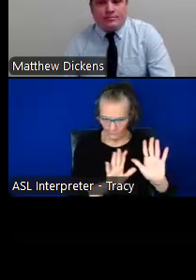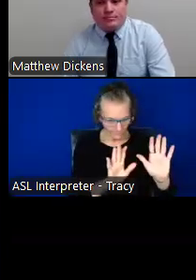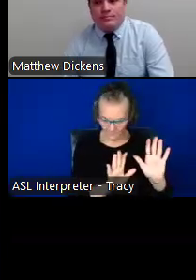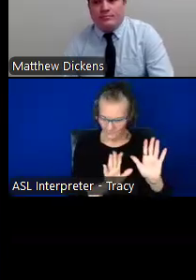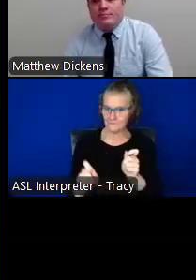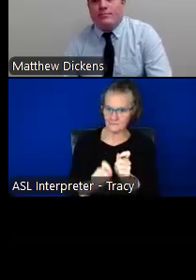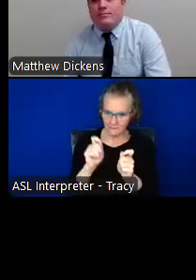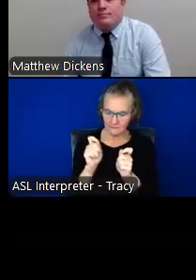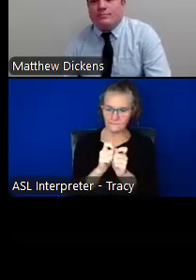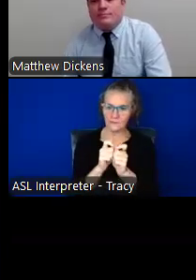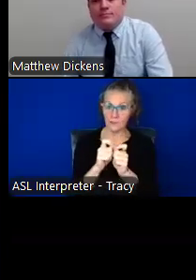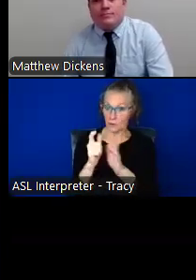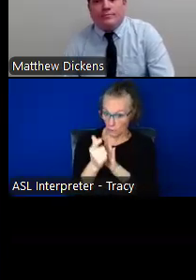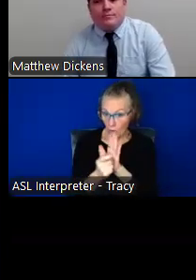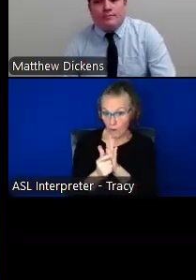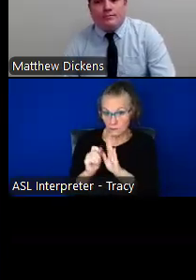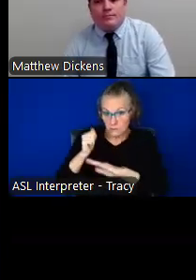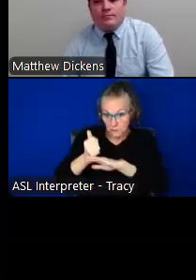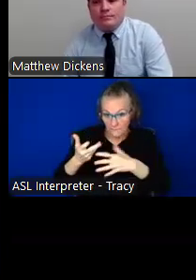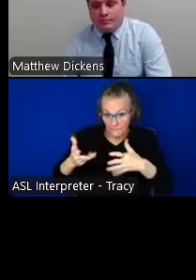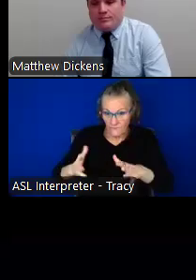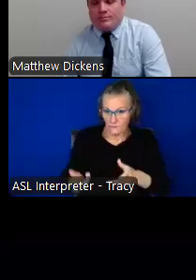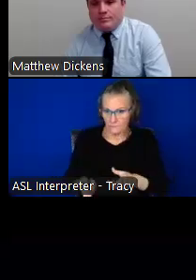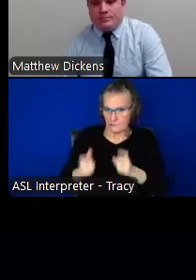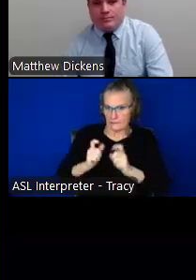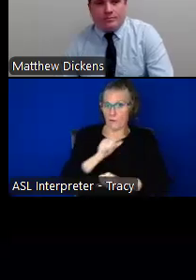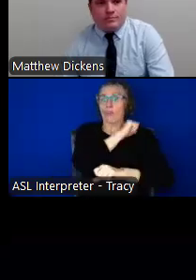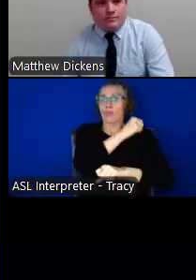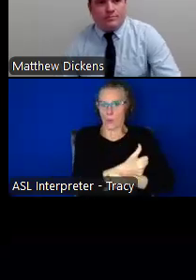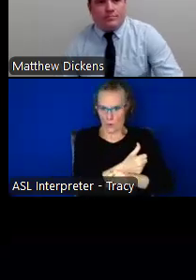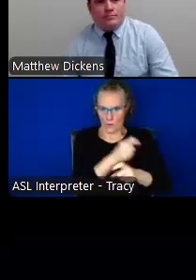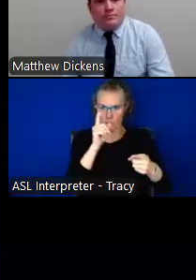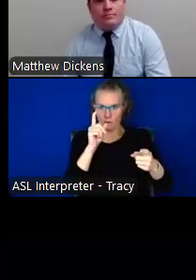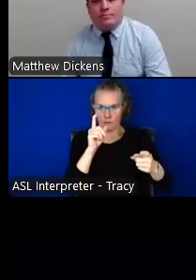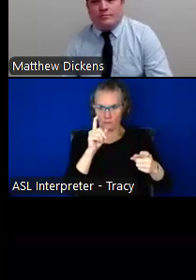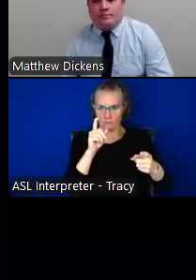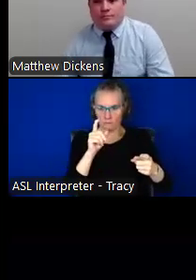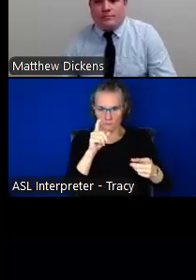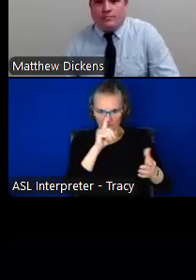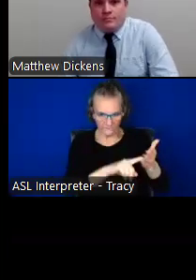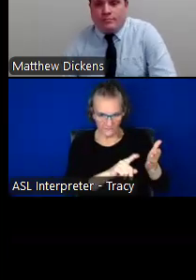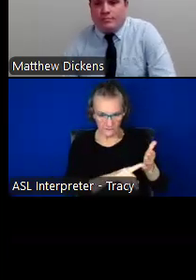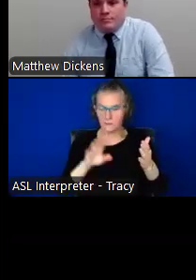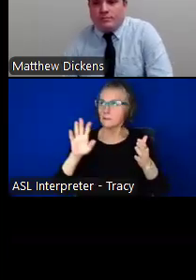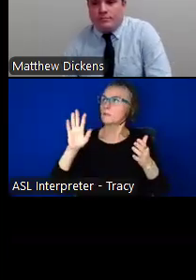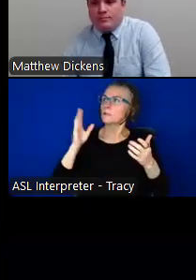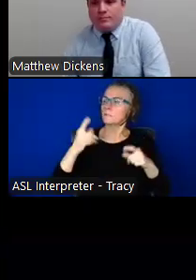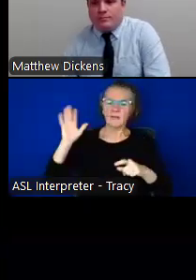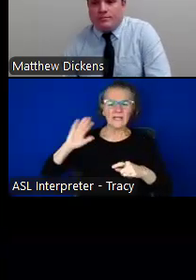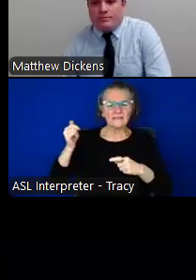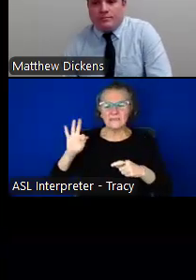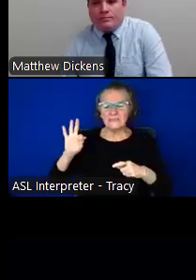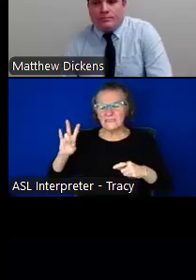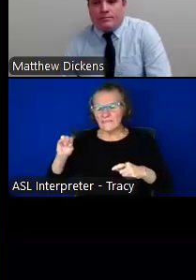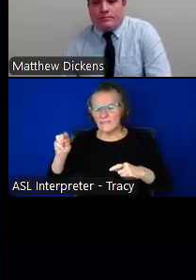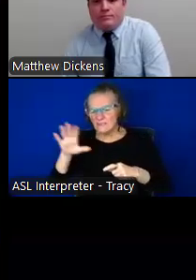are laws in place that give us our authority to investigate. So in the mid 1970s or